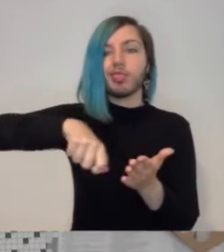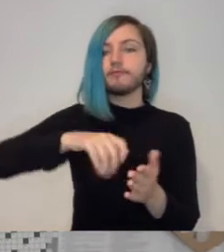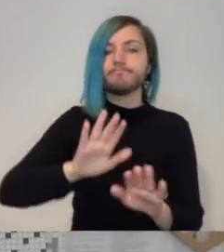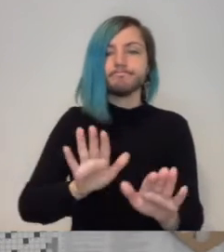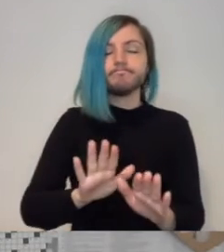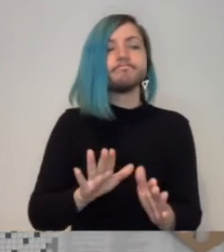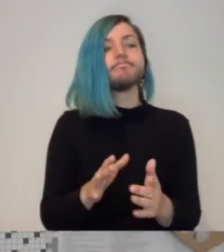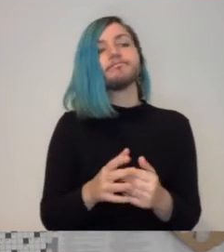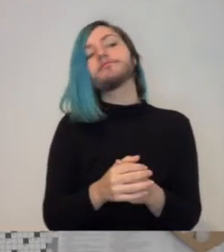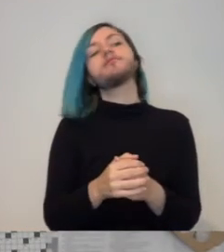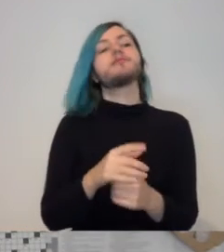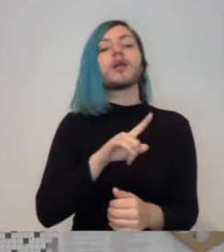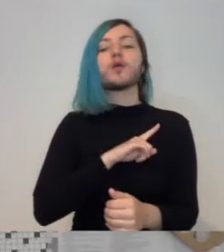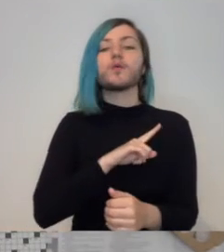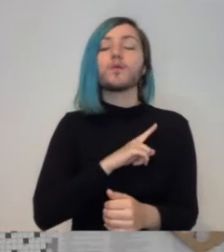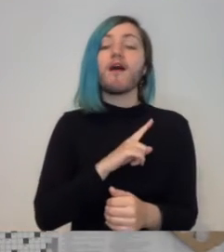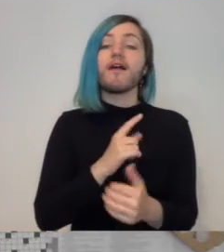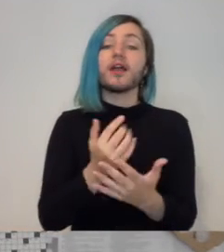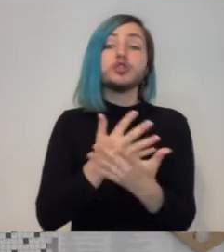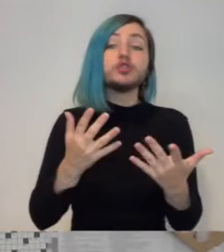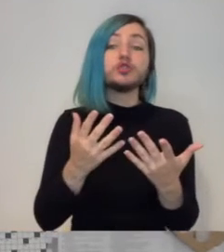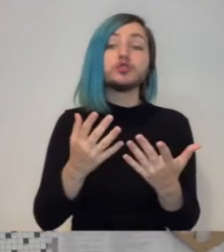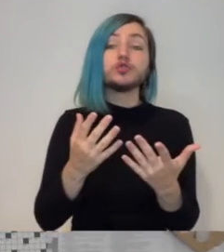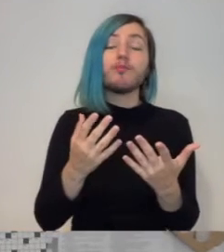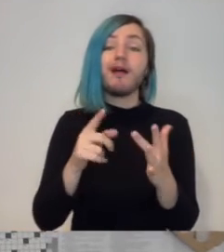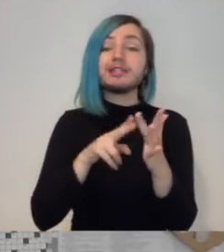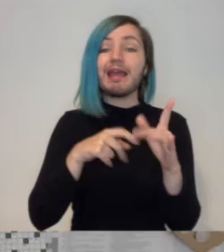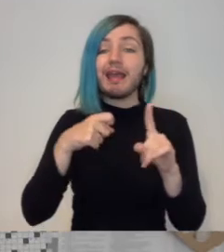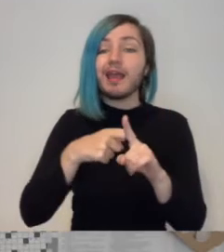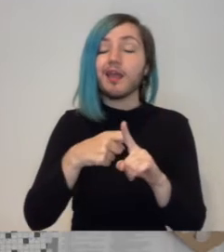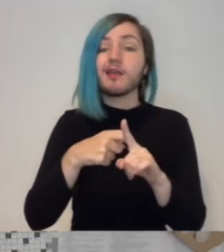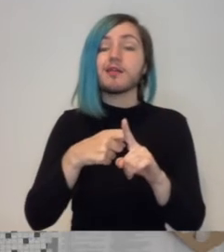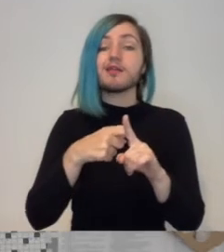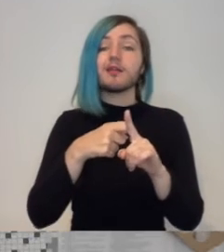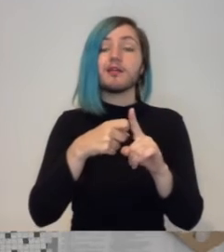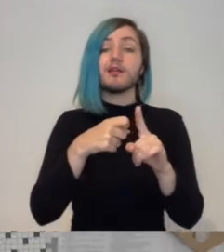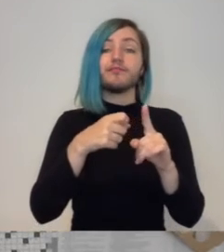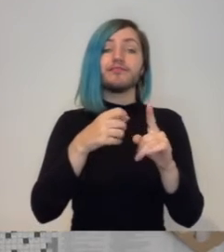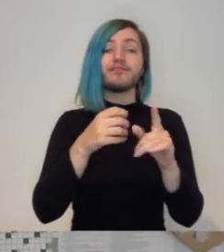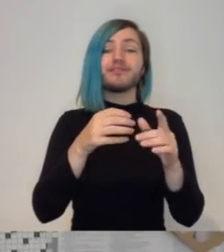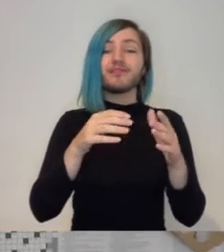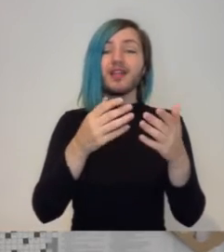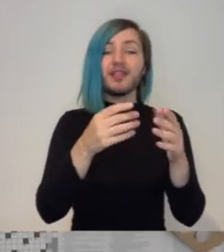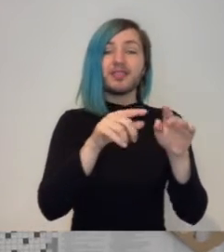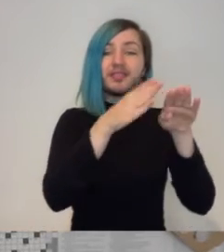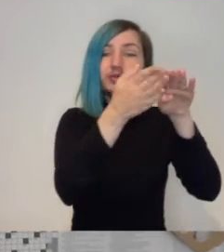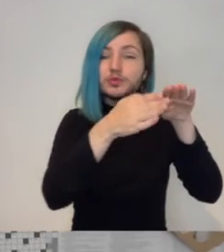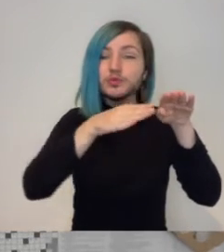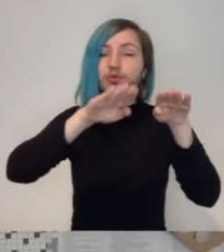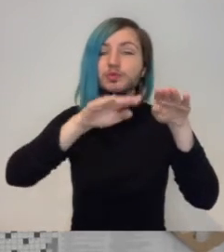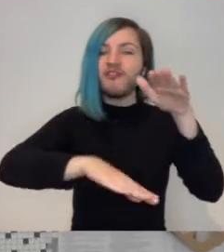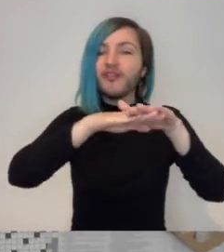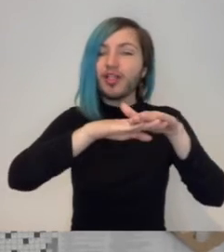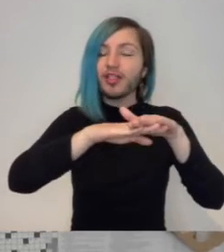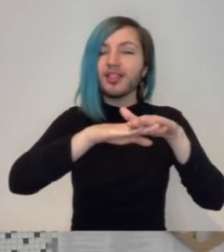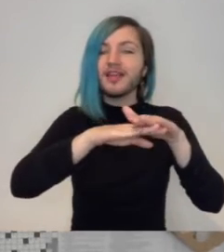it's gonna anything that you draw ends up negative, and if you put too much on it, then it's not really